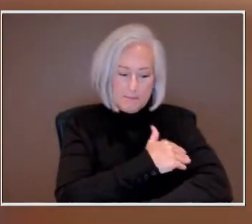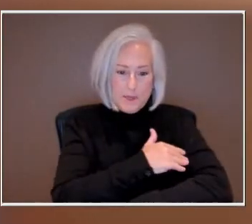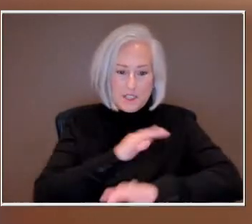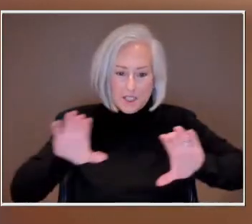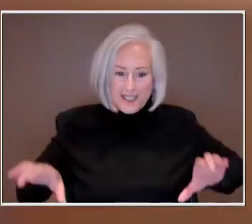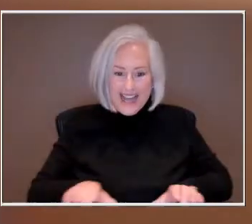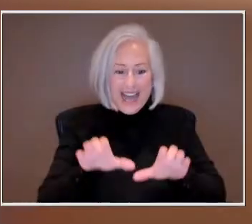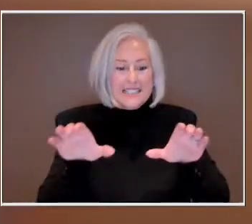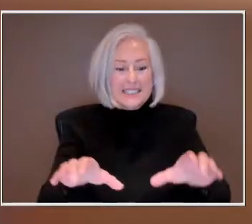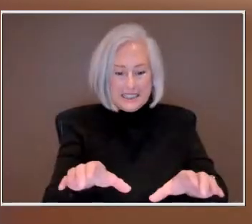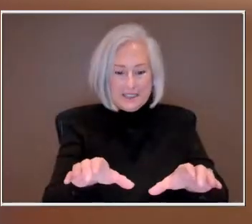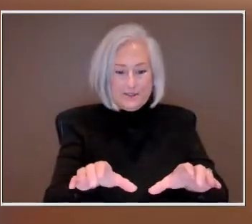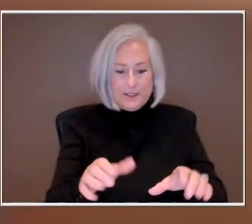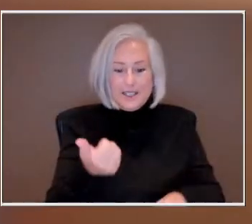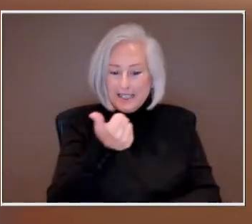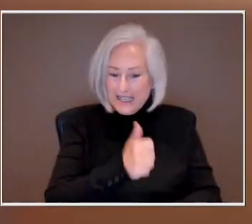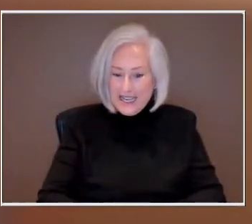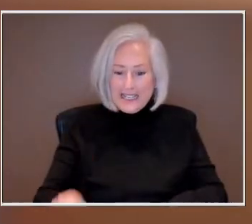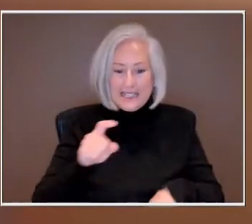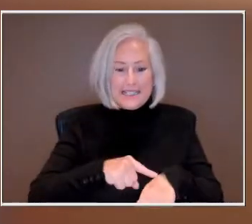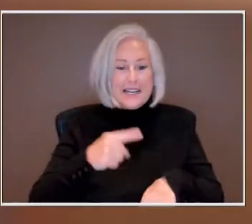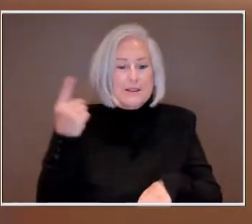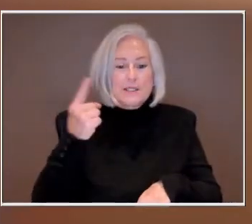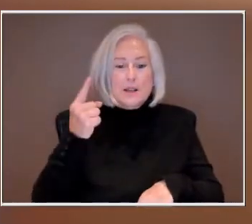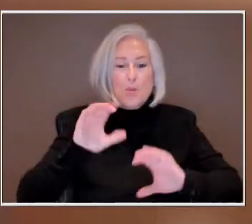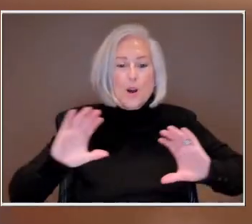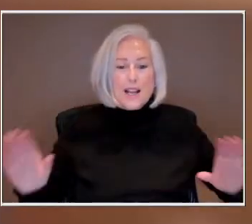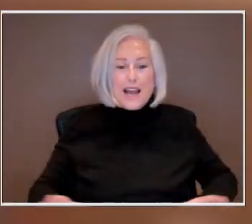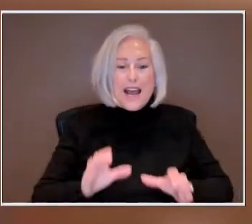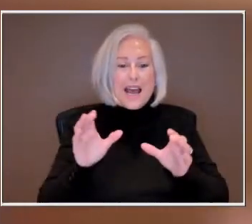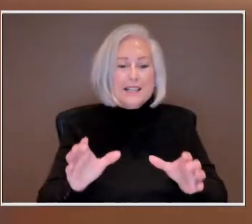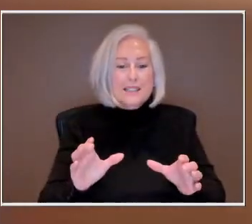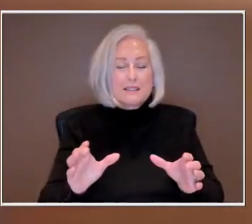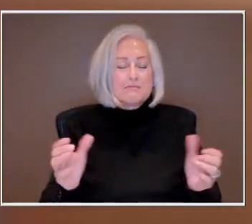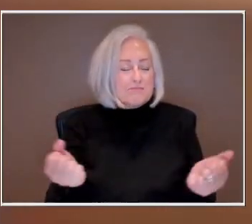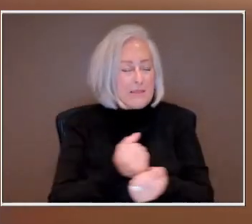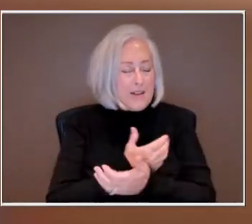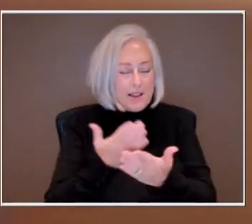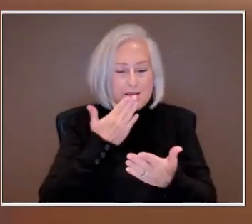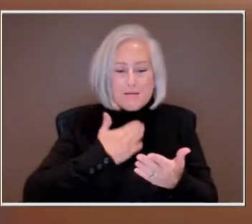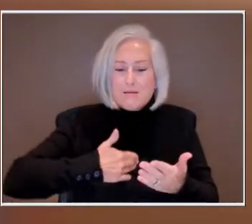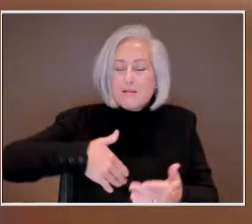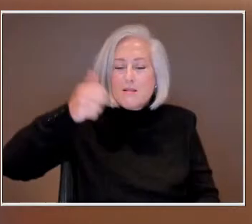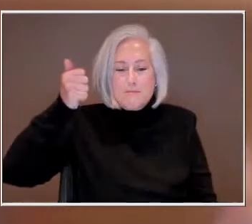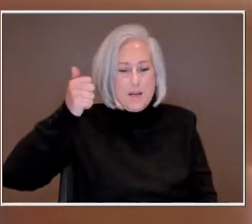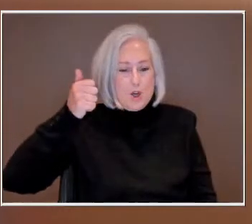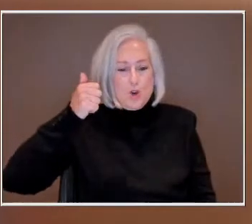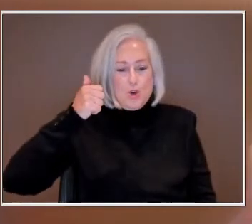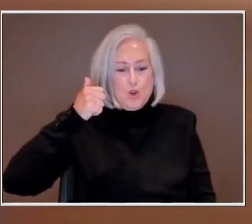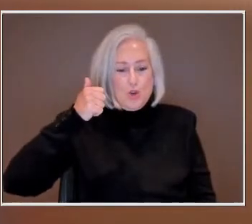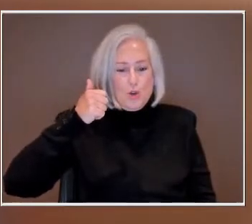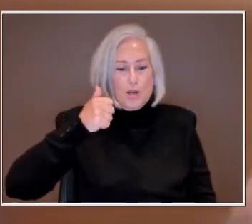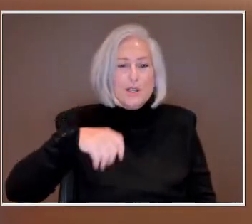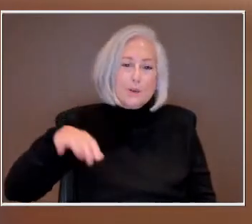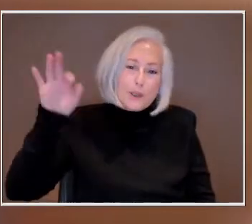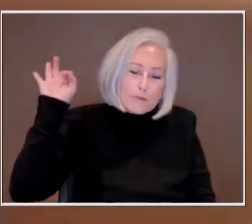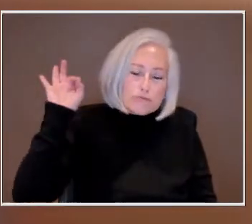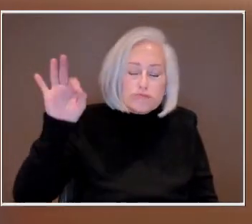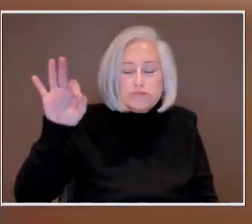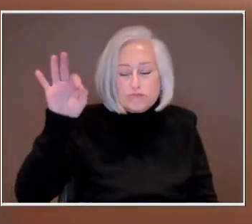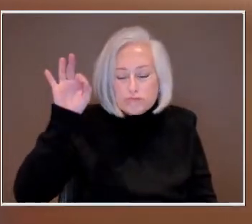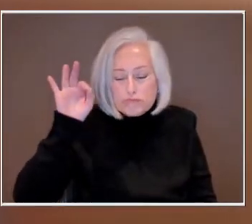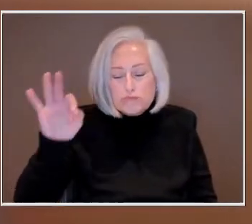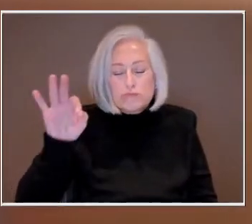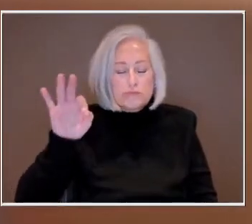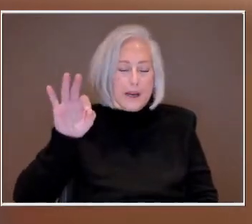someone's active with this, it just makes things so much better. It's so much. It's you know, we preach about exercise and diet and all